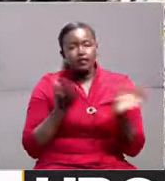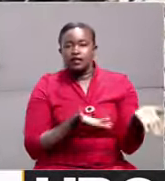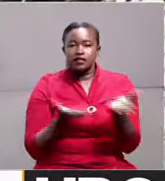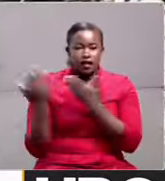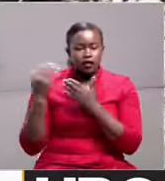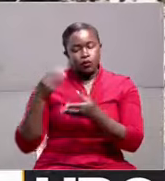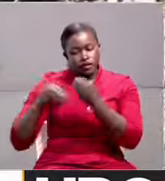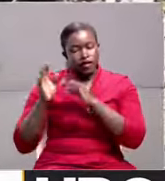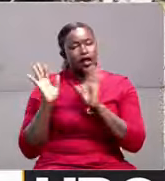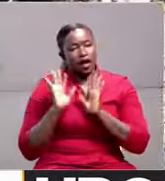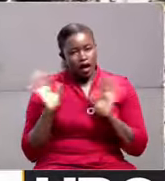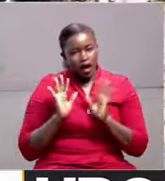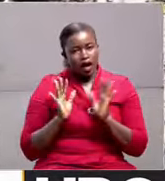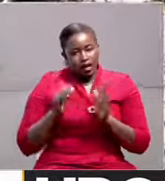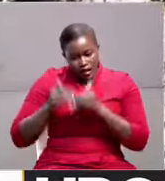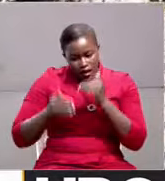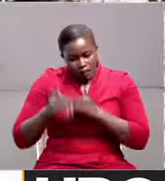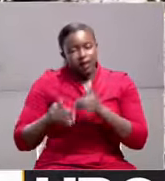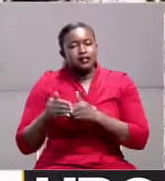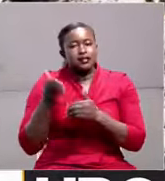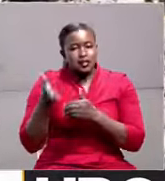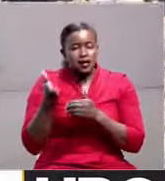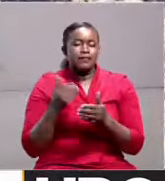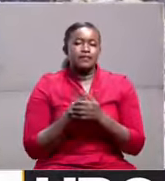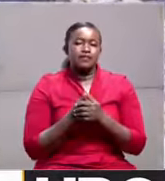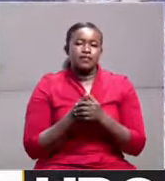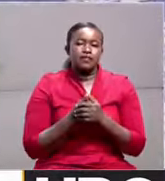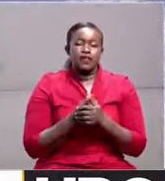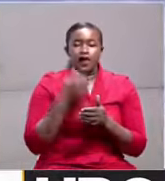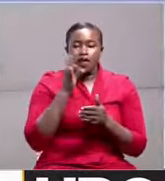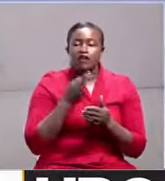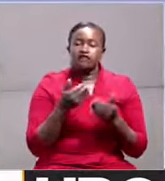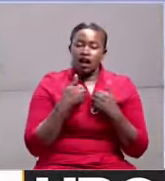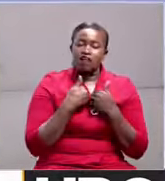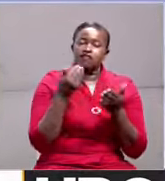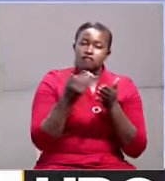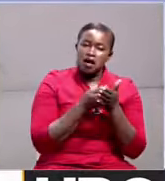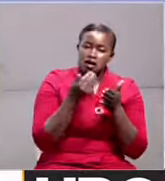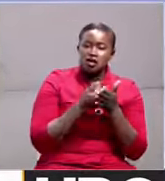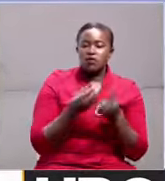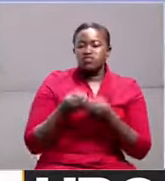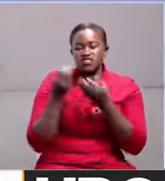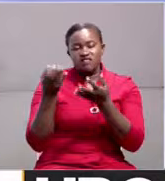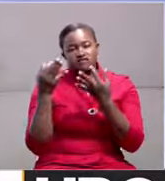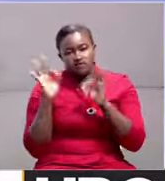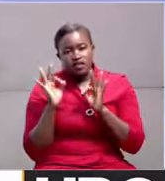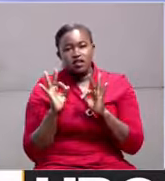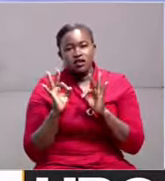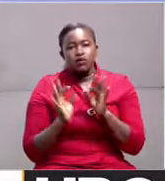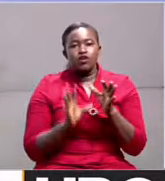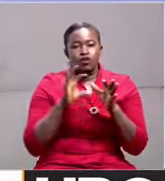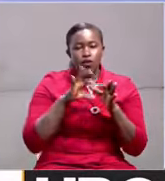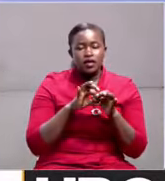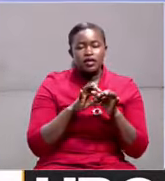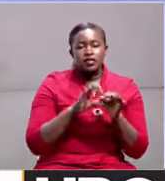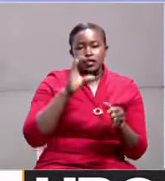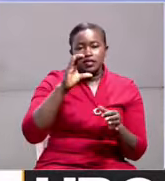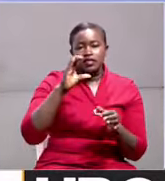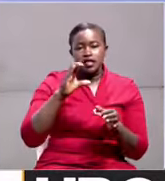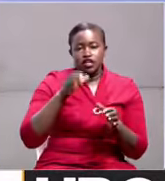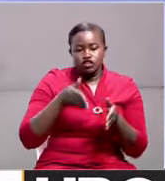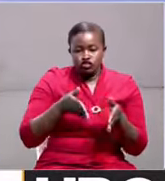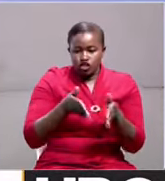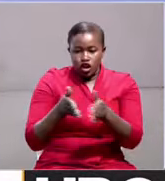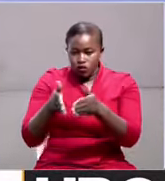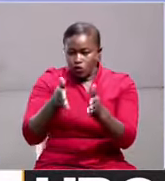manure to the immediate neighbors. Those who have got banana plantations, we give them. We have connected the channel to them. But